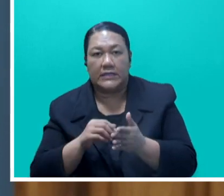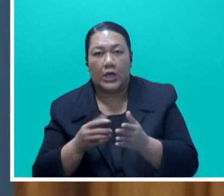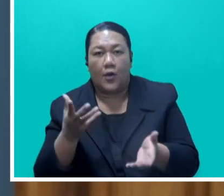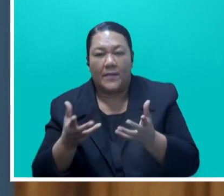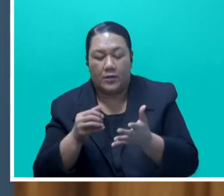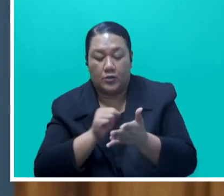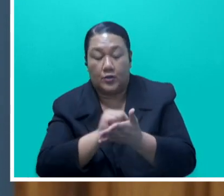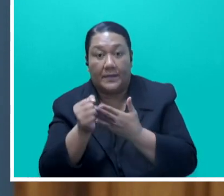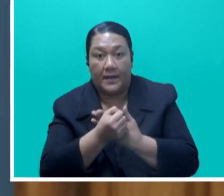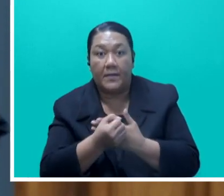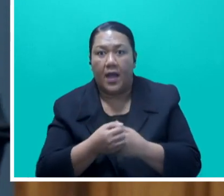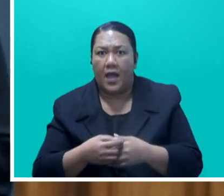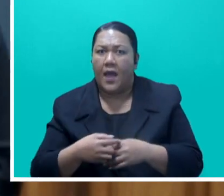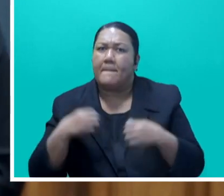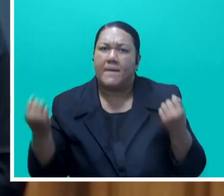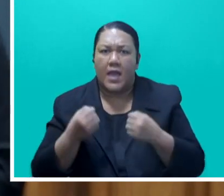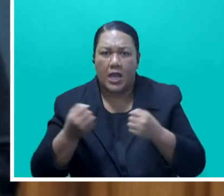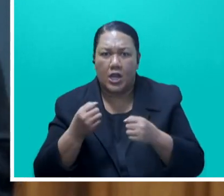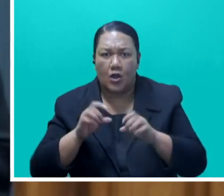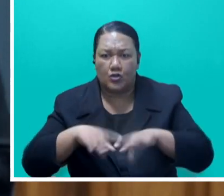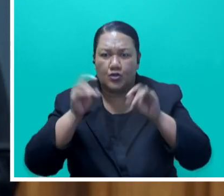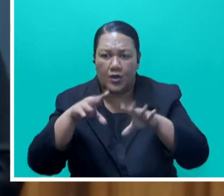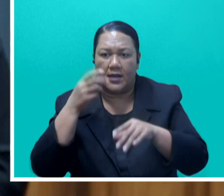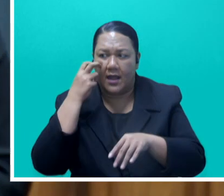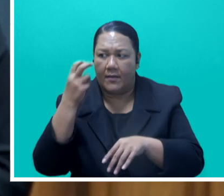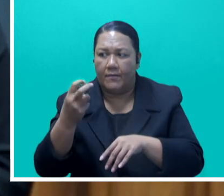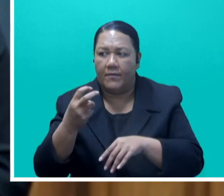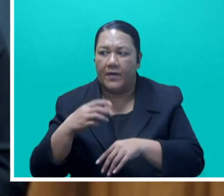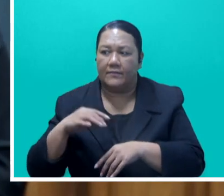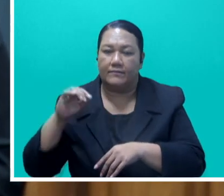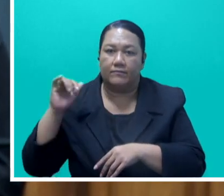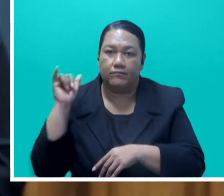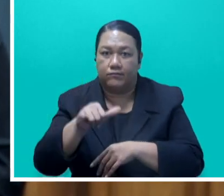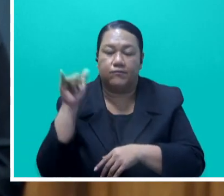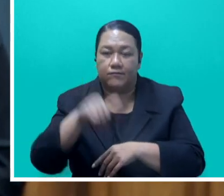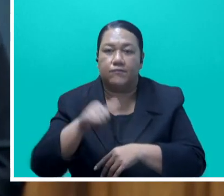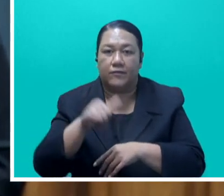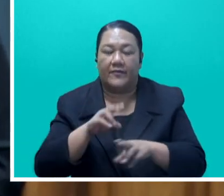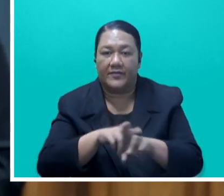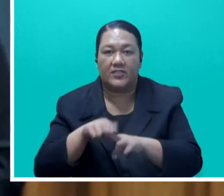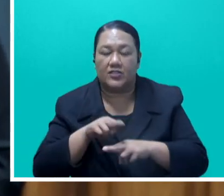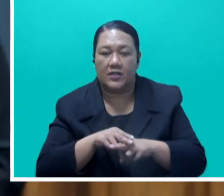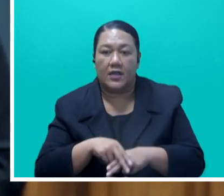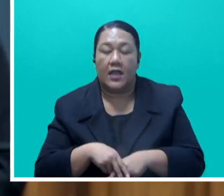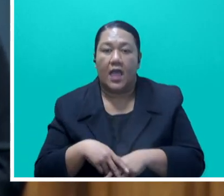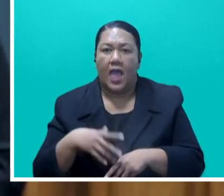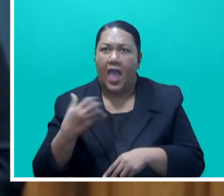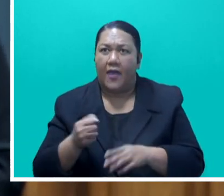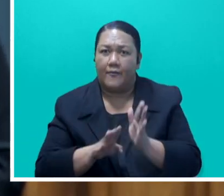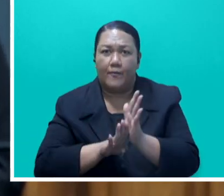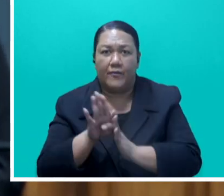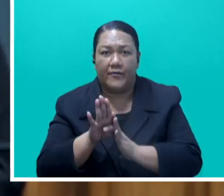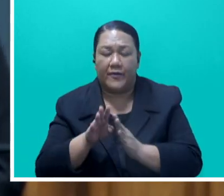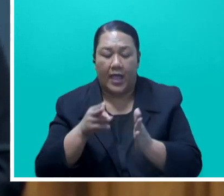many Australians in Fiji in a single month as we did in December last year. And we have had a good turnout from the New Zealanders,